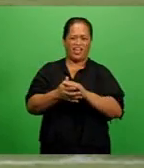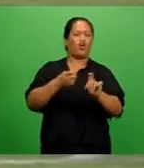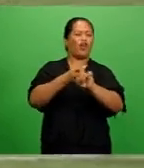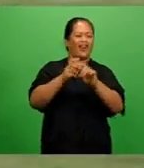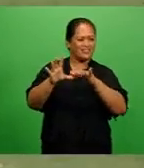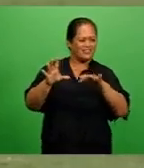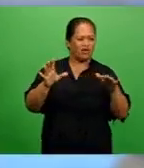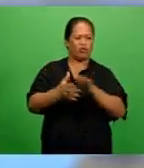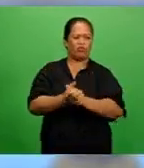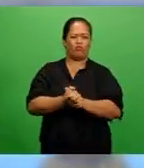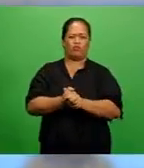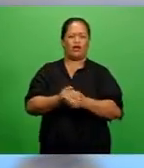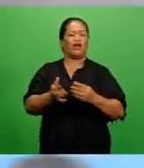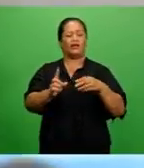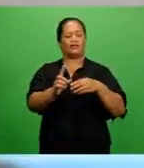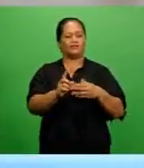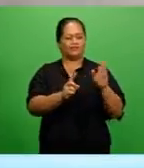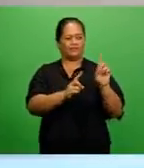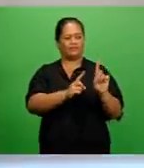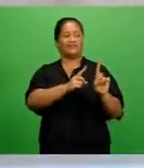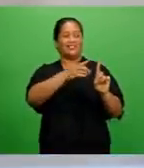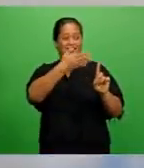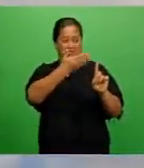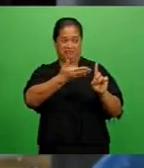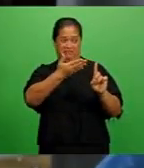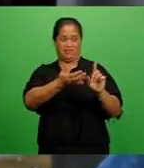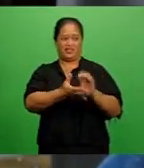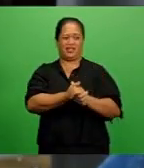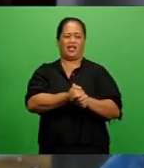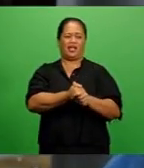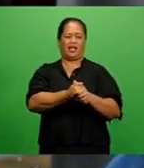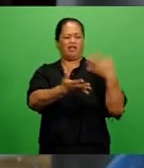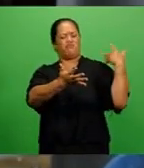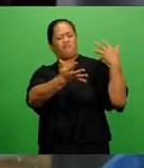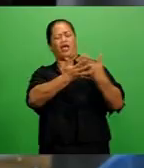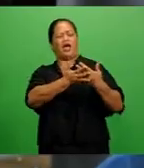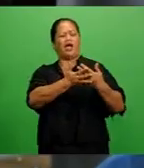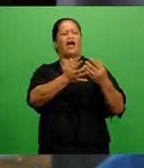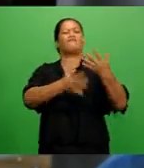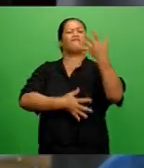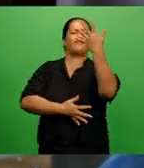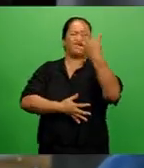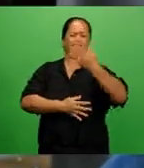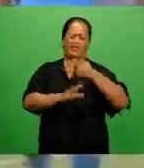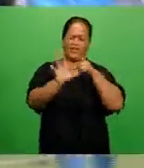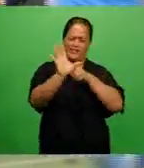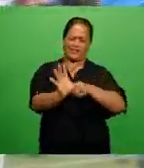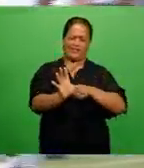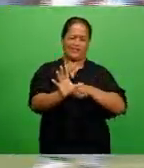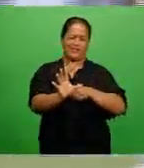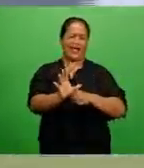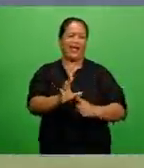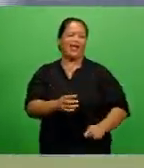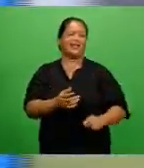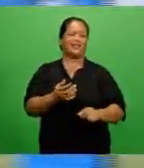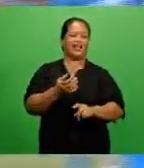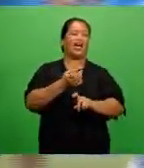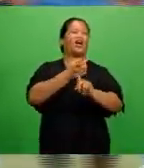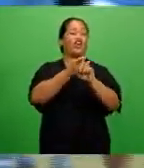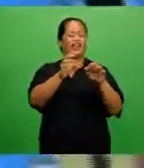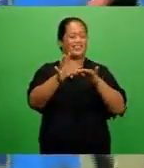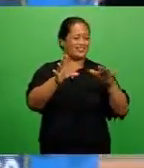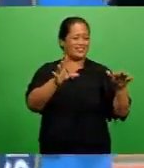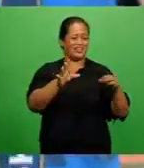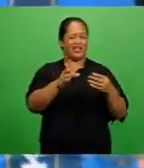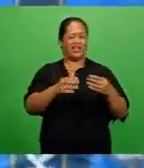with the now 24-year-old for the past 5 years. Kulinisau told me from that first time we met and first training